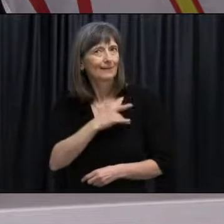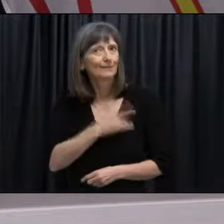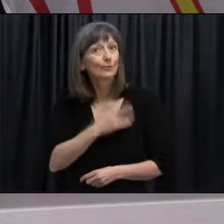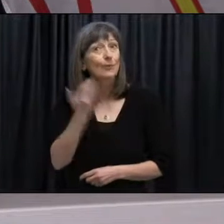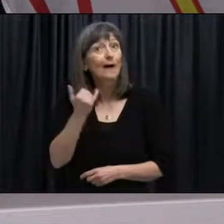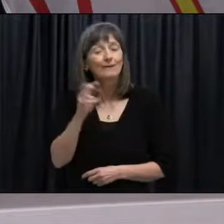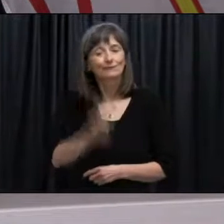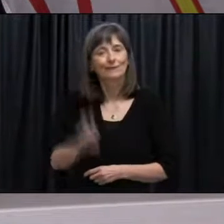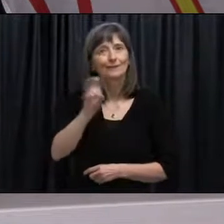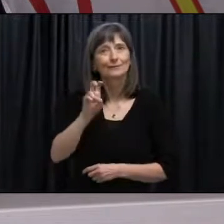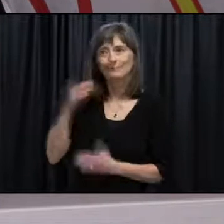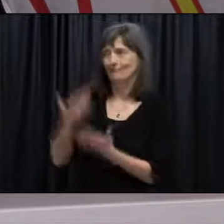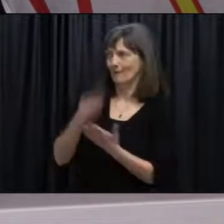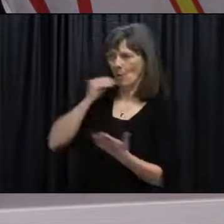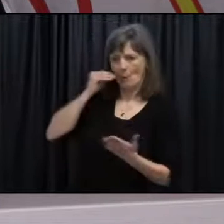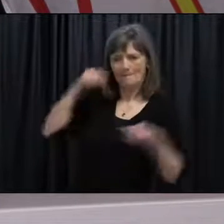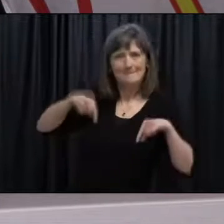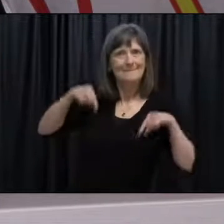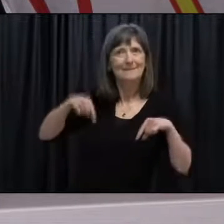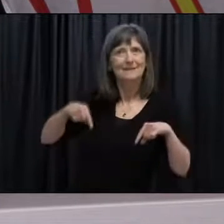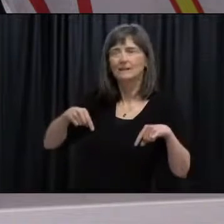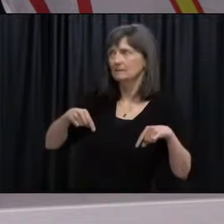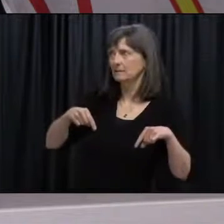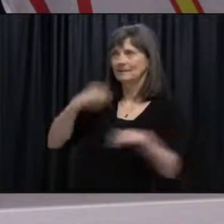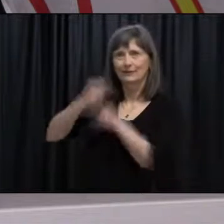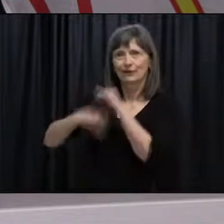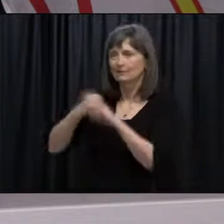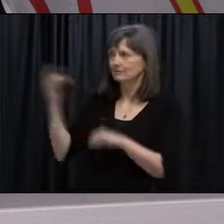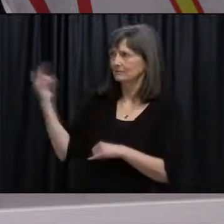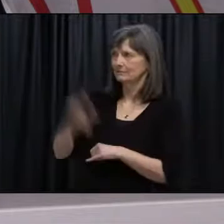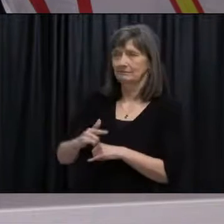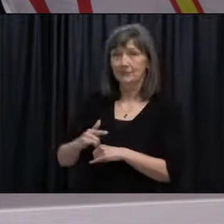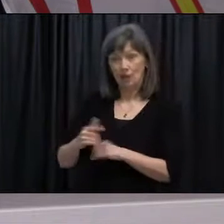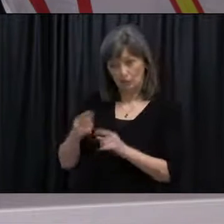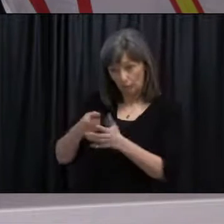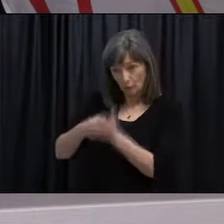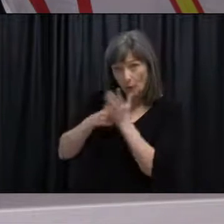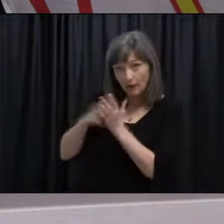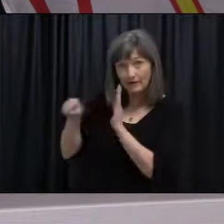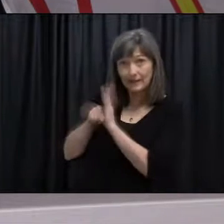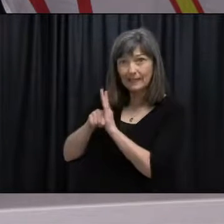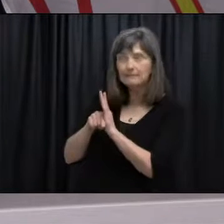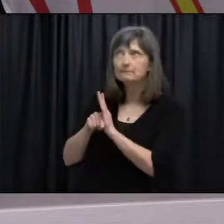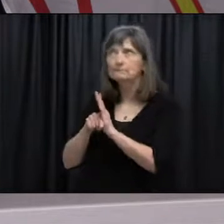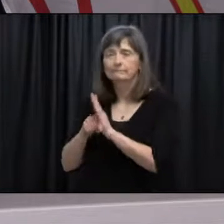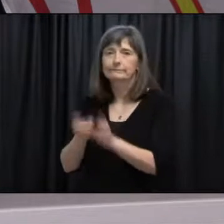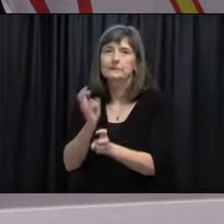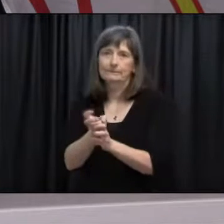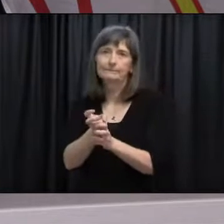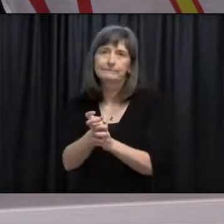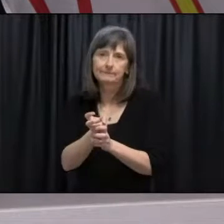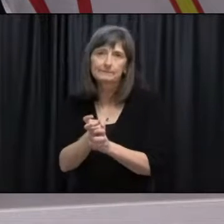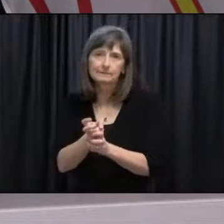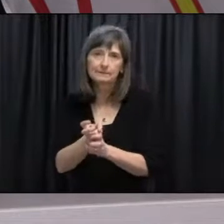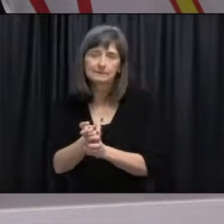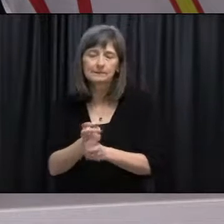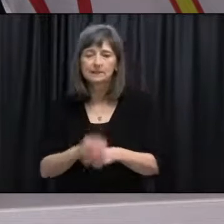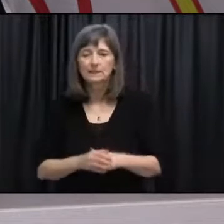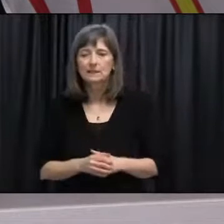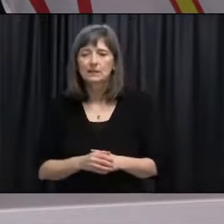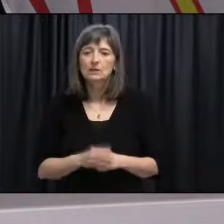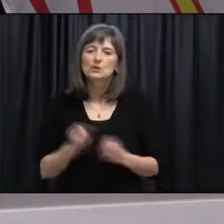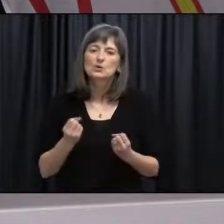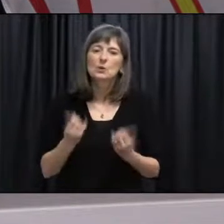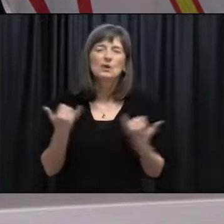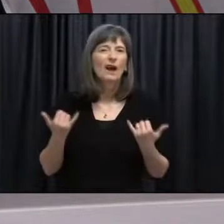it's a difficult, that would be a very difficult thing to put into place. And so, we're looking at how we can